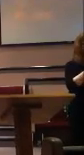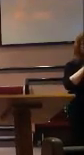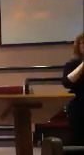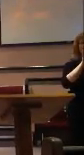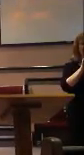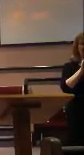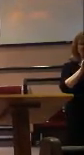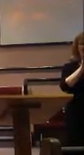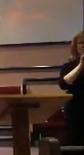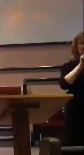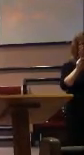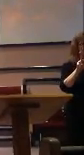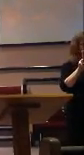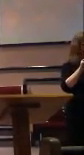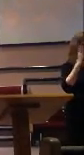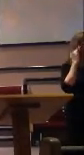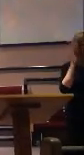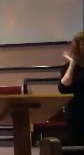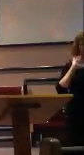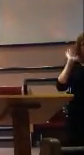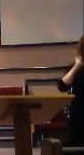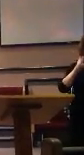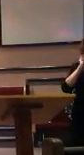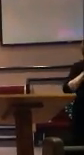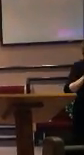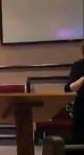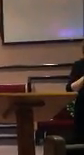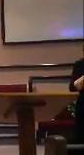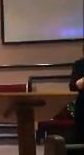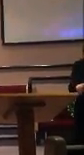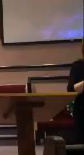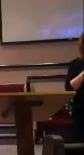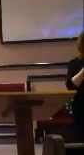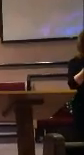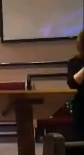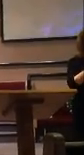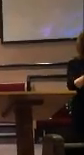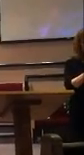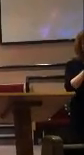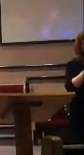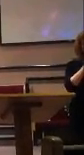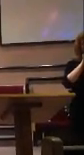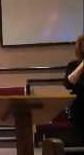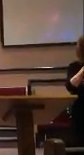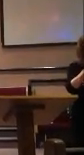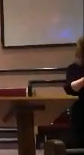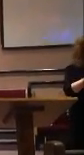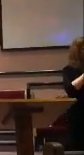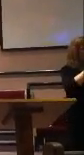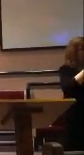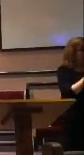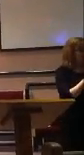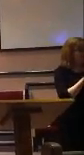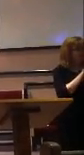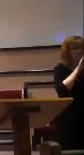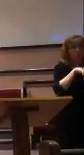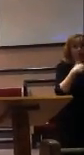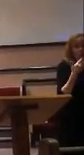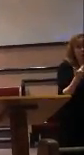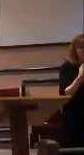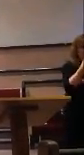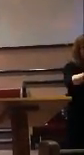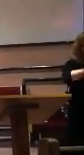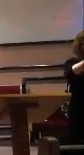72? The ancient manuscripts in Genesis chapter 10 actually list all of